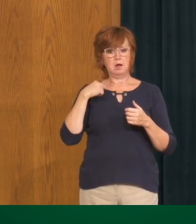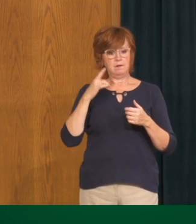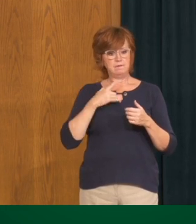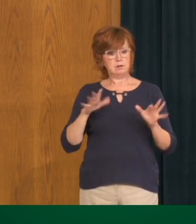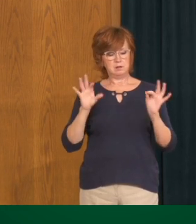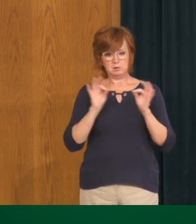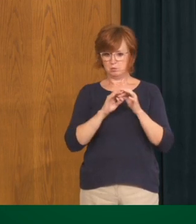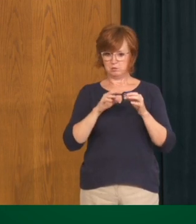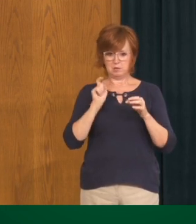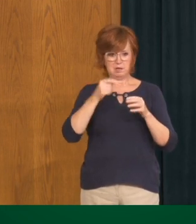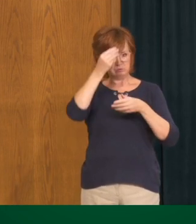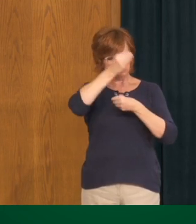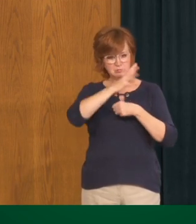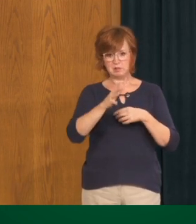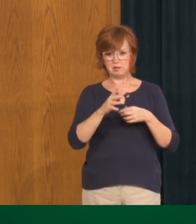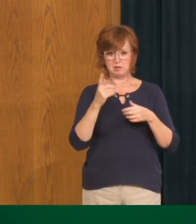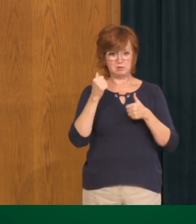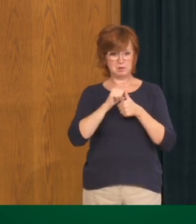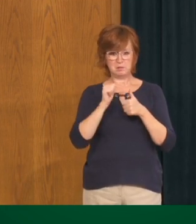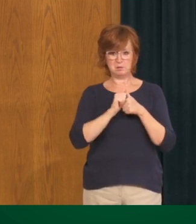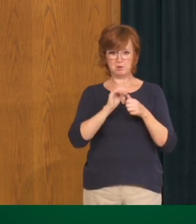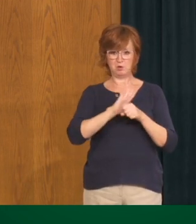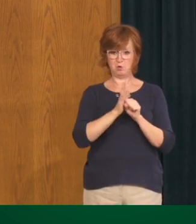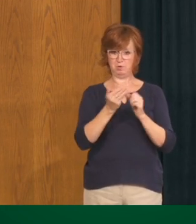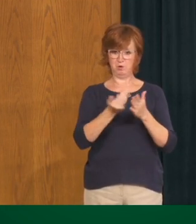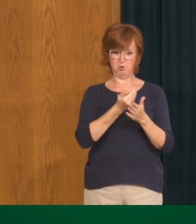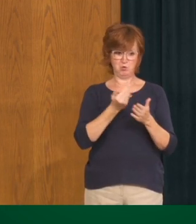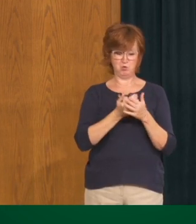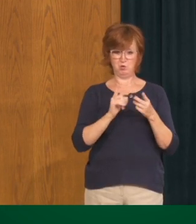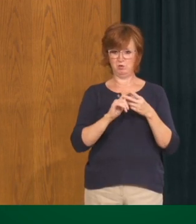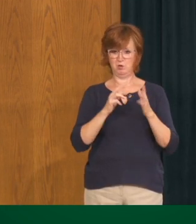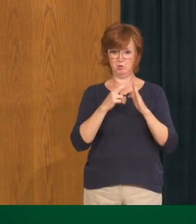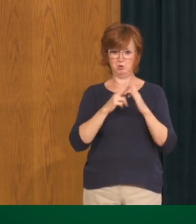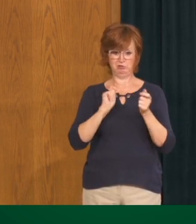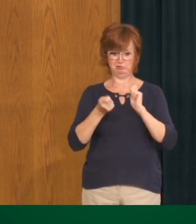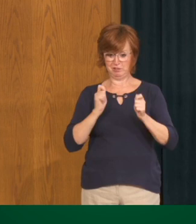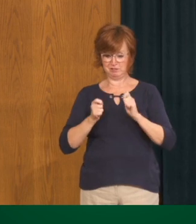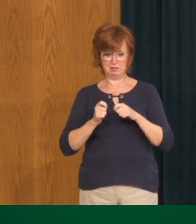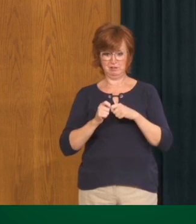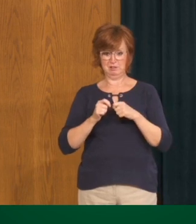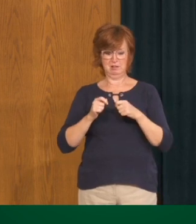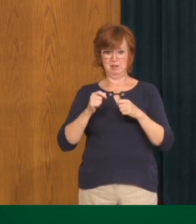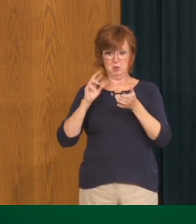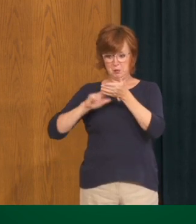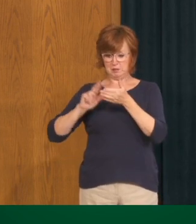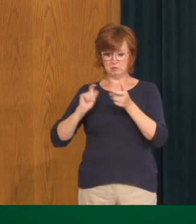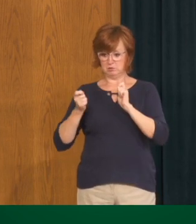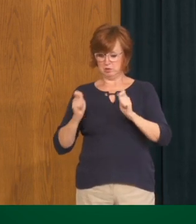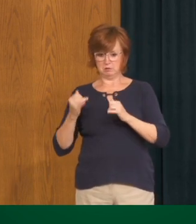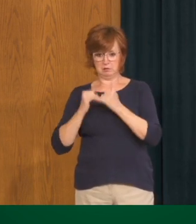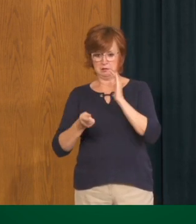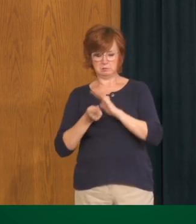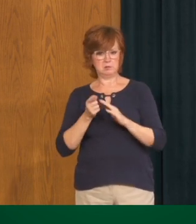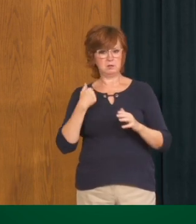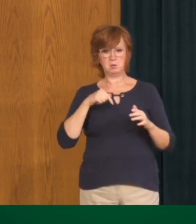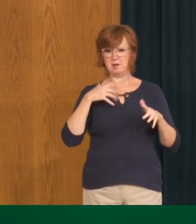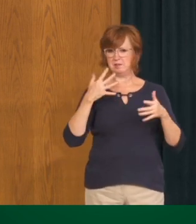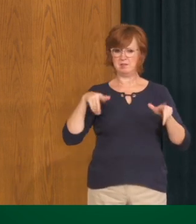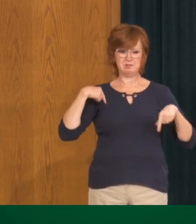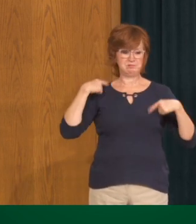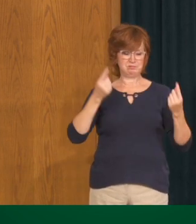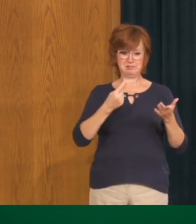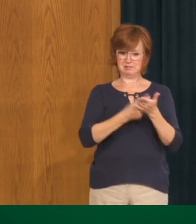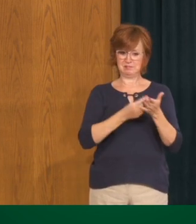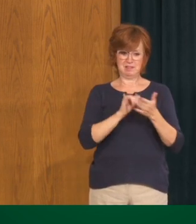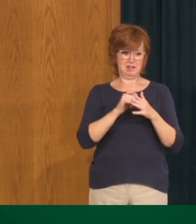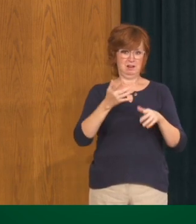things are changing. And we've always indicated from the beginning when the plan was first put together that things would change and things would evolve. And